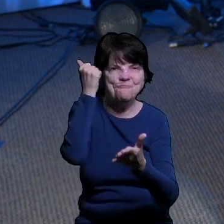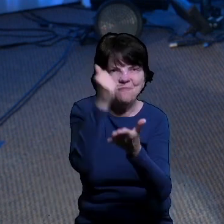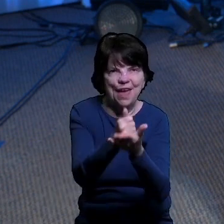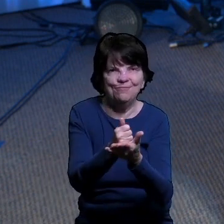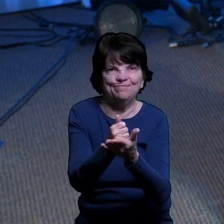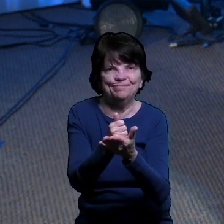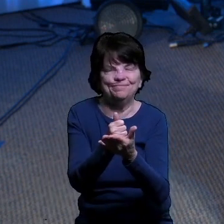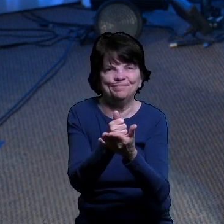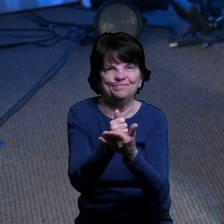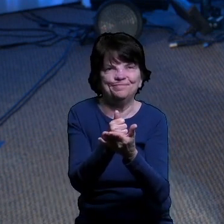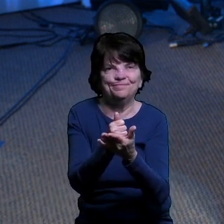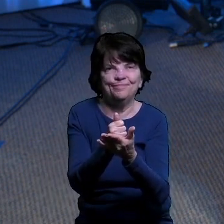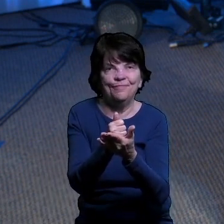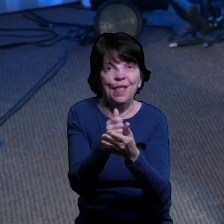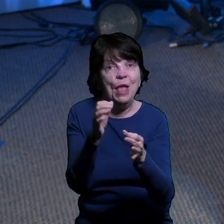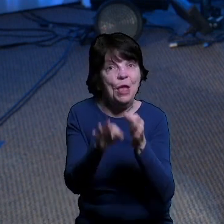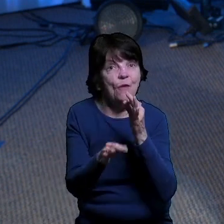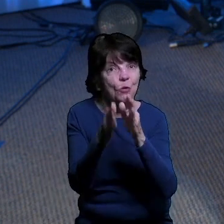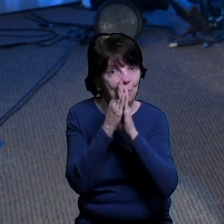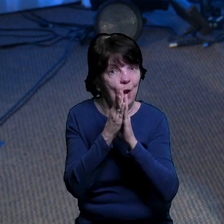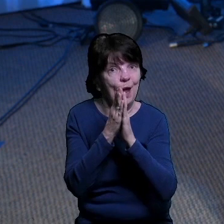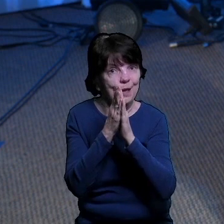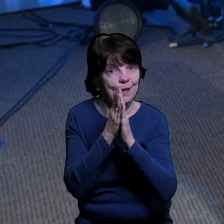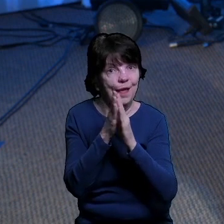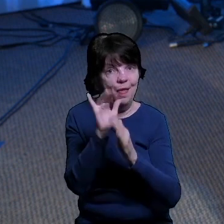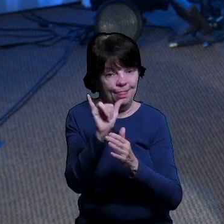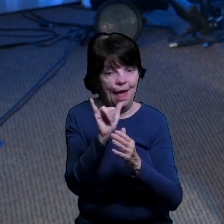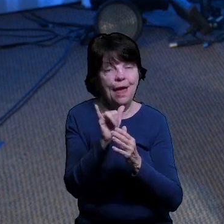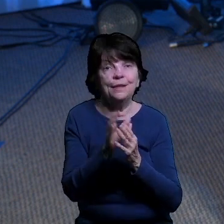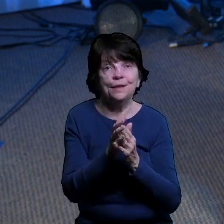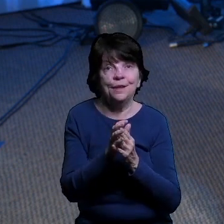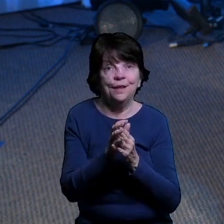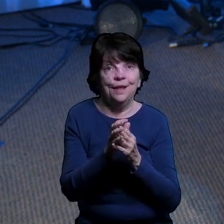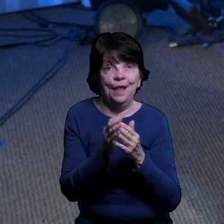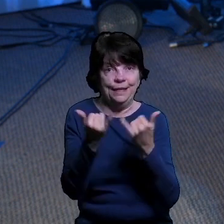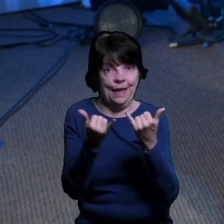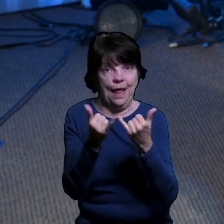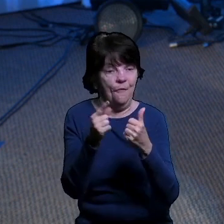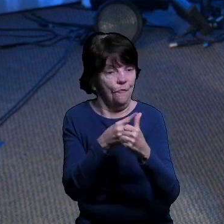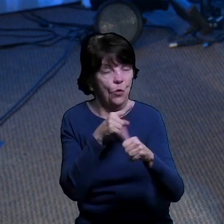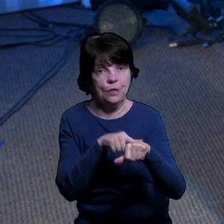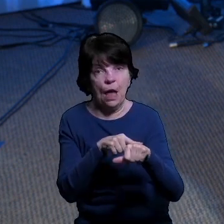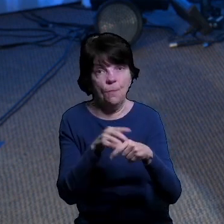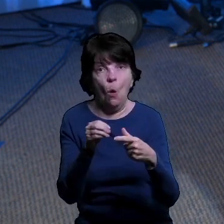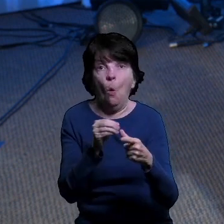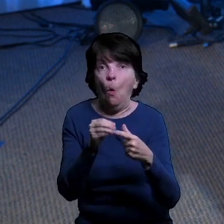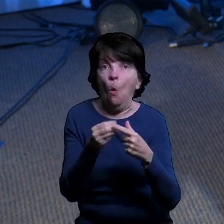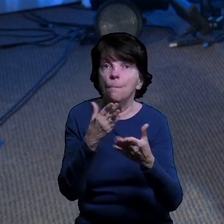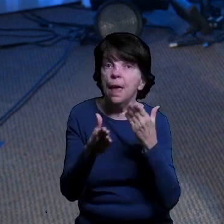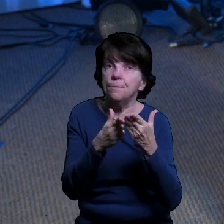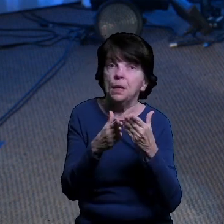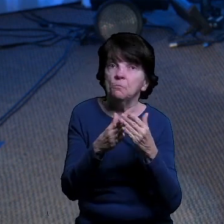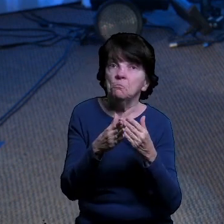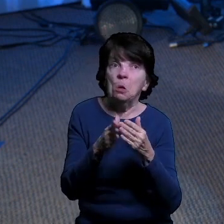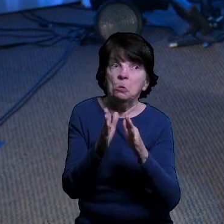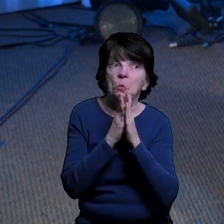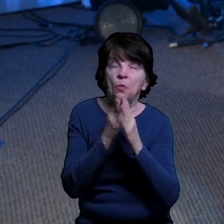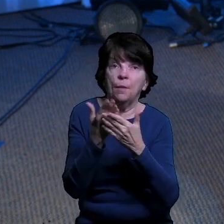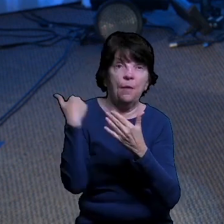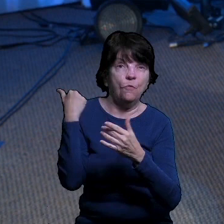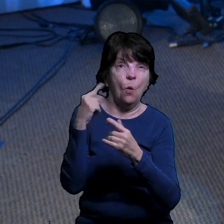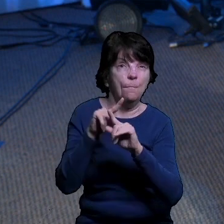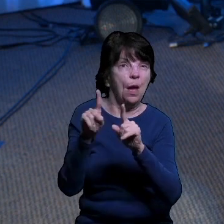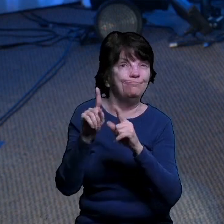amen. If you prayed that prayer today for the very first time, or maybe it's a rededication of your life to the Lord, whatever the case